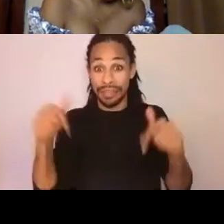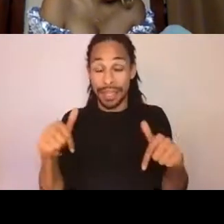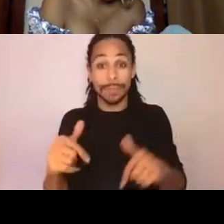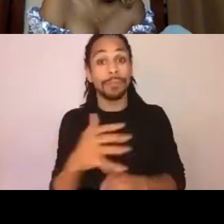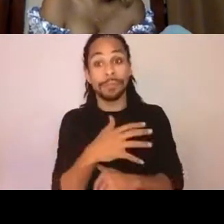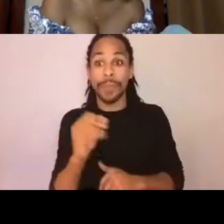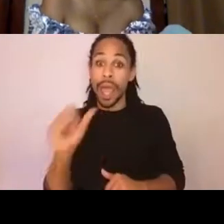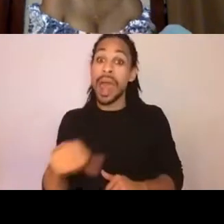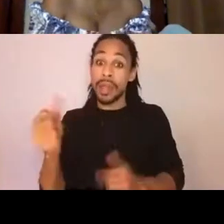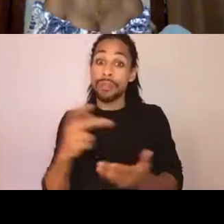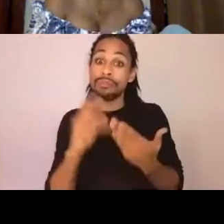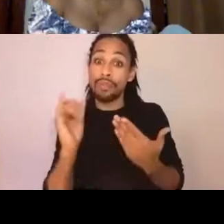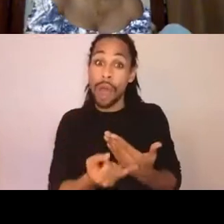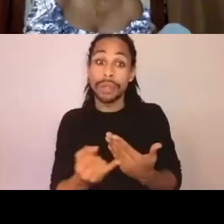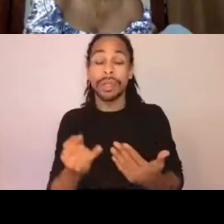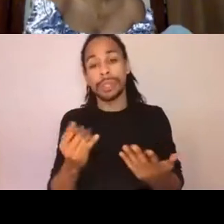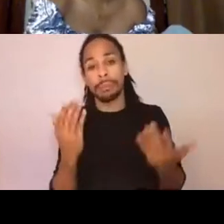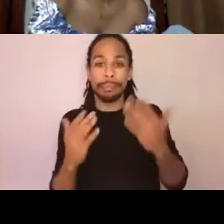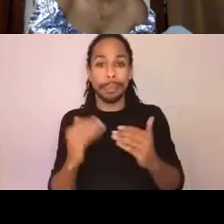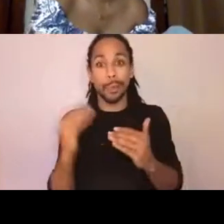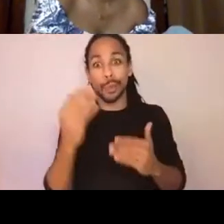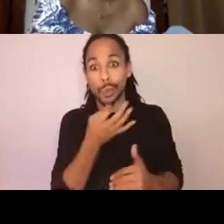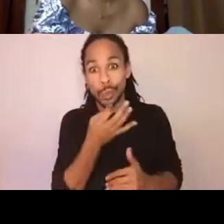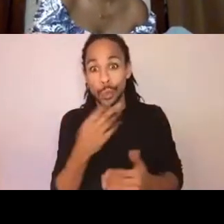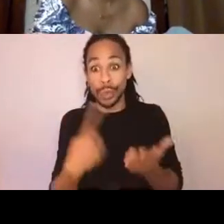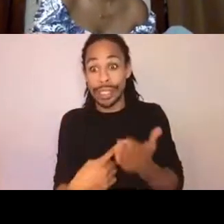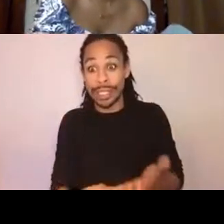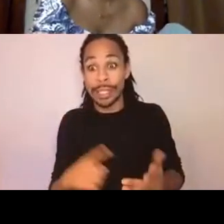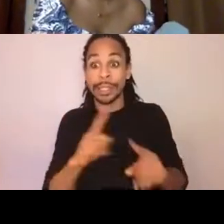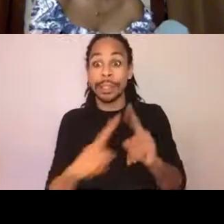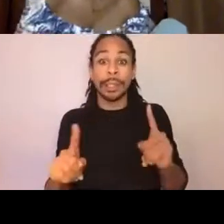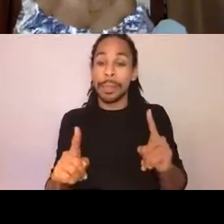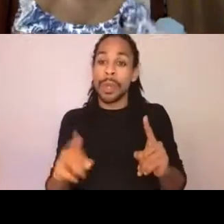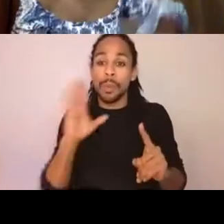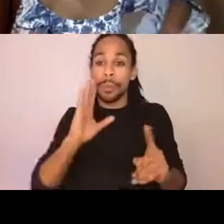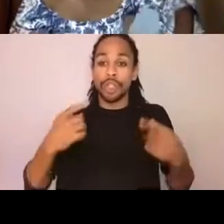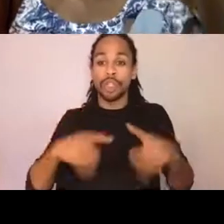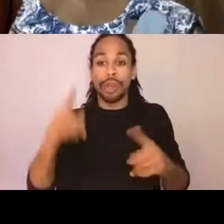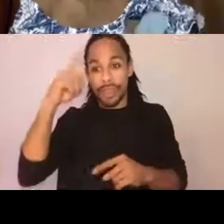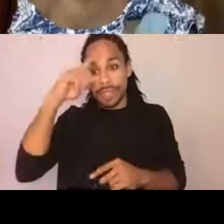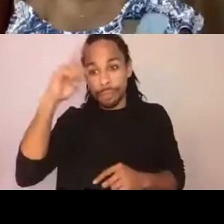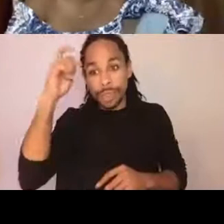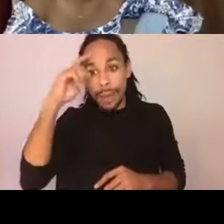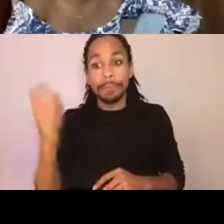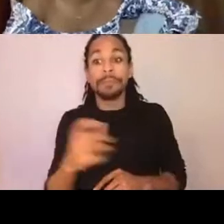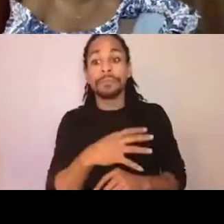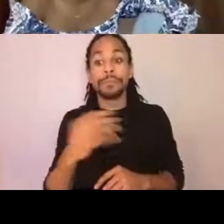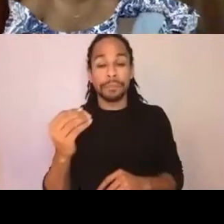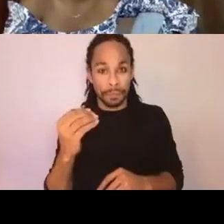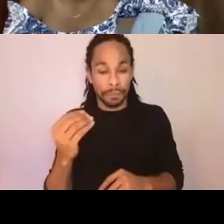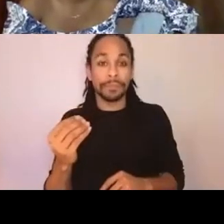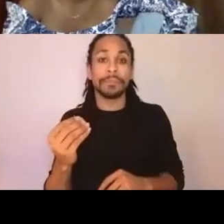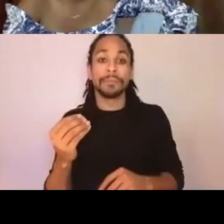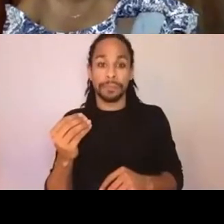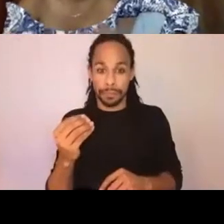maybe too soon to talk about it, but it's going to be in the summer with an artist, Edra Soto, and she